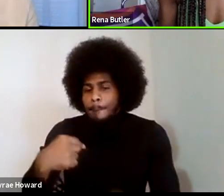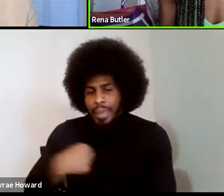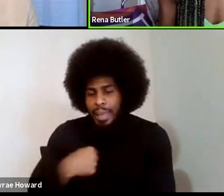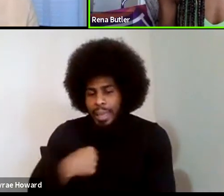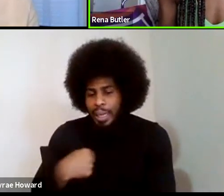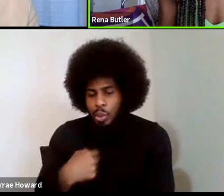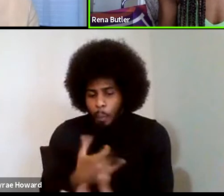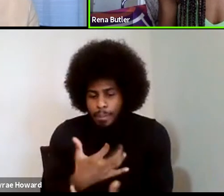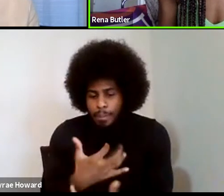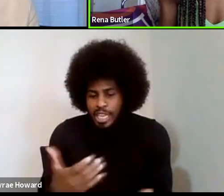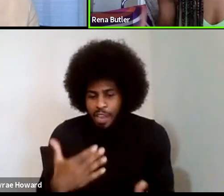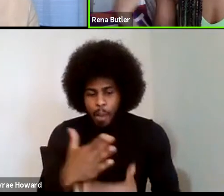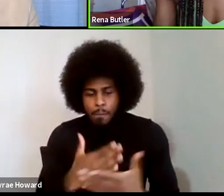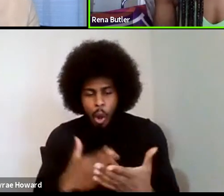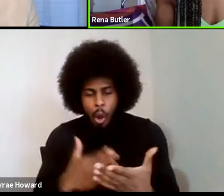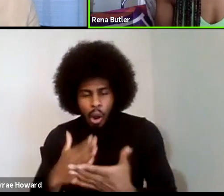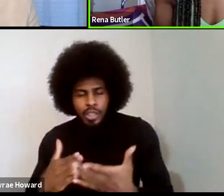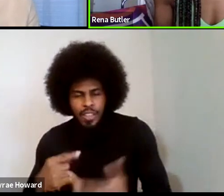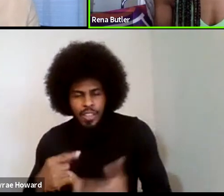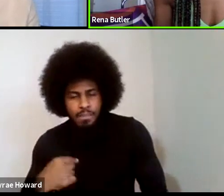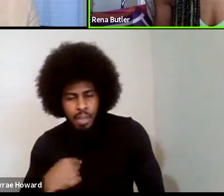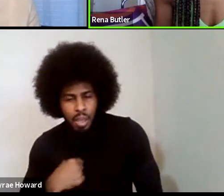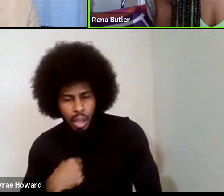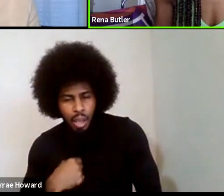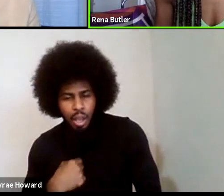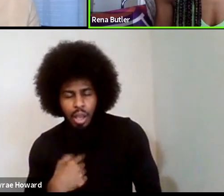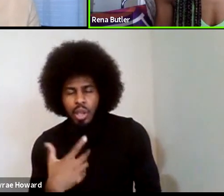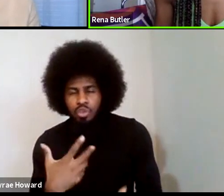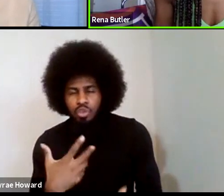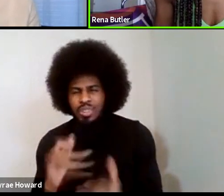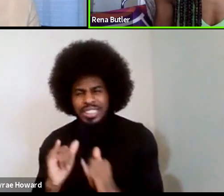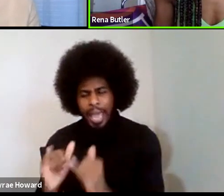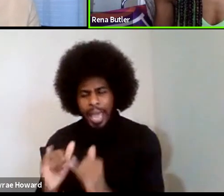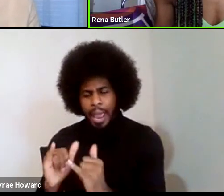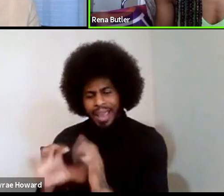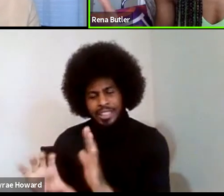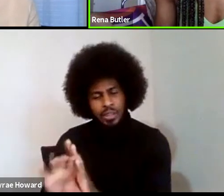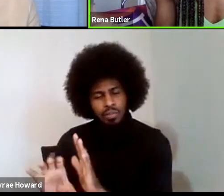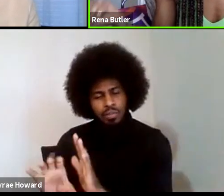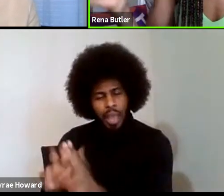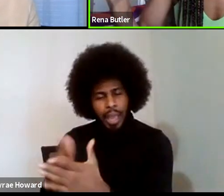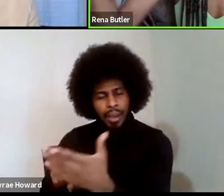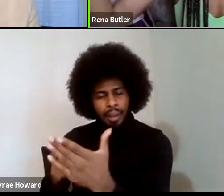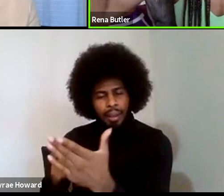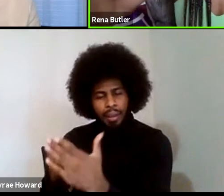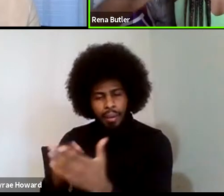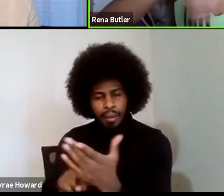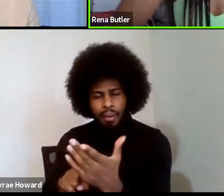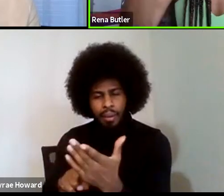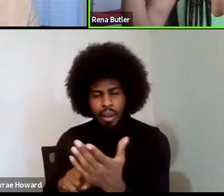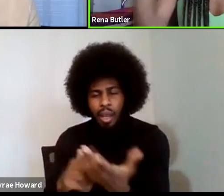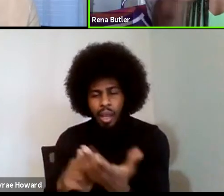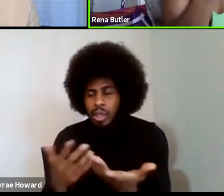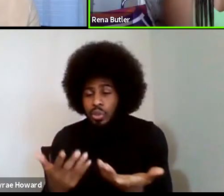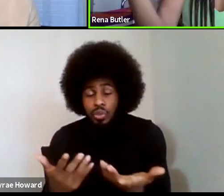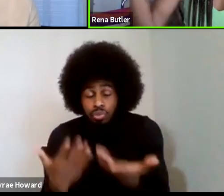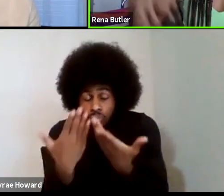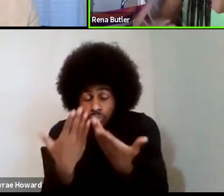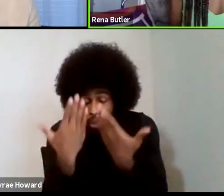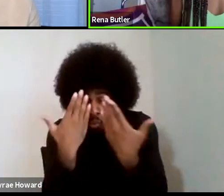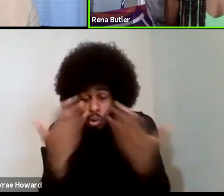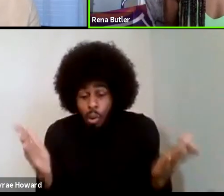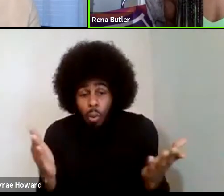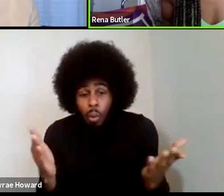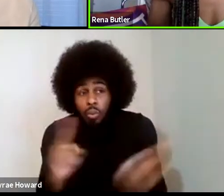creator of your most precious desires, and how that unfolds, you don't even know until you just start going